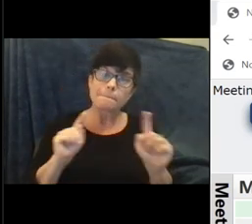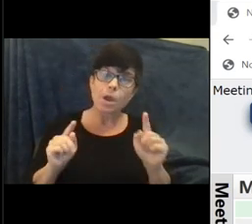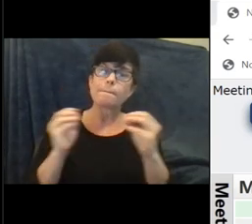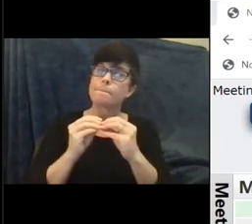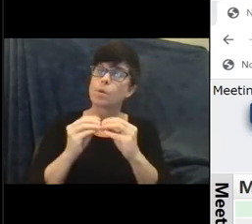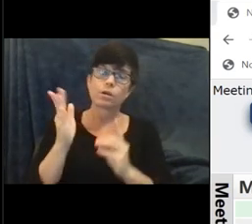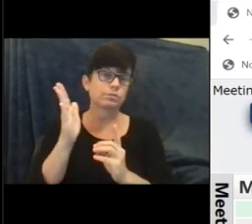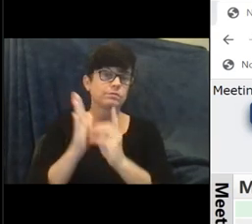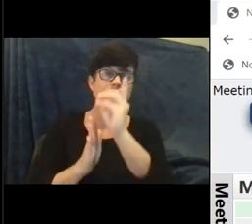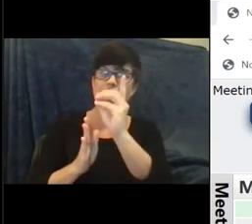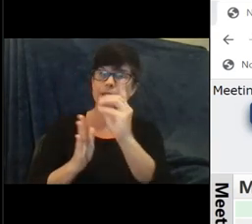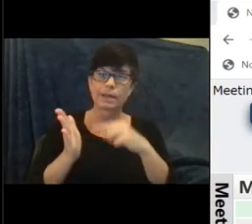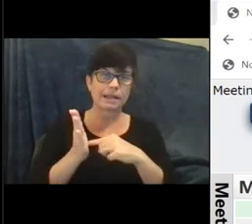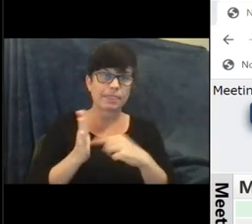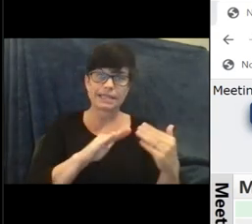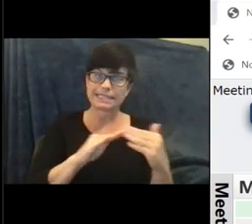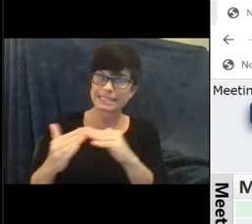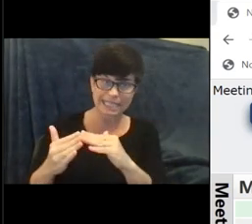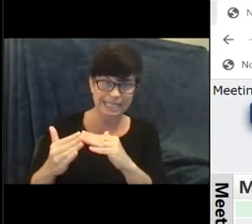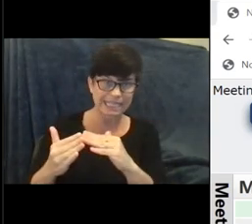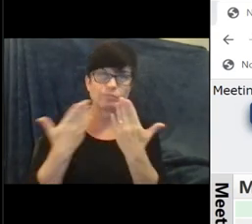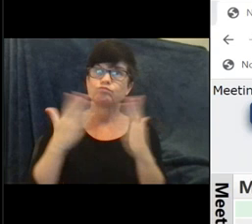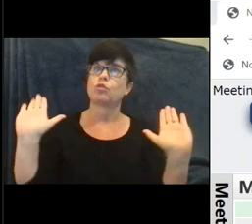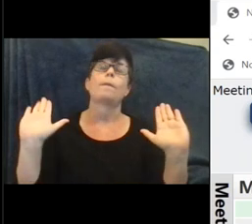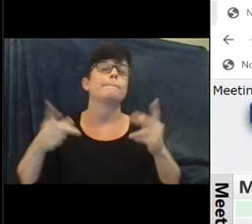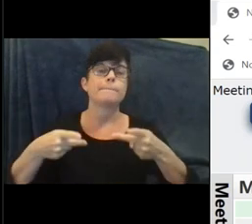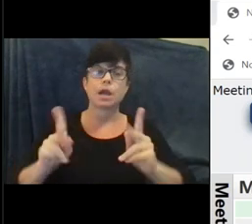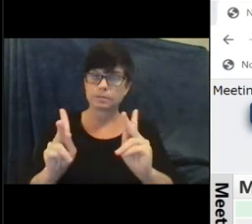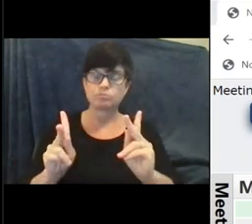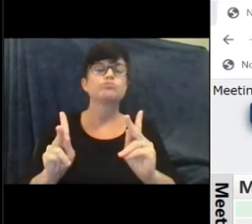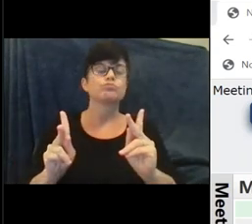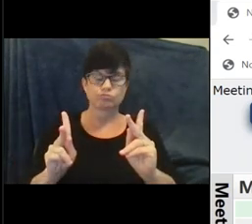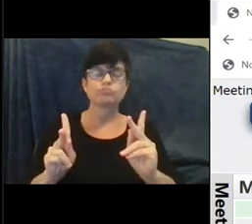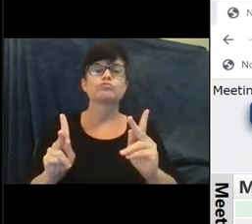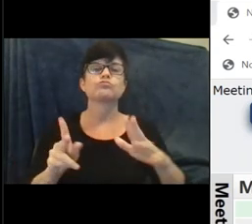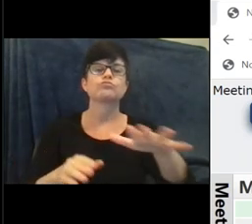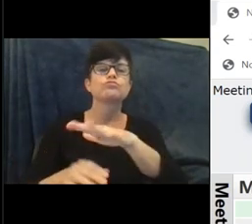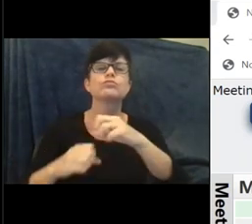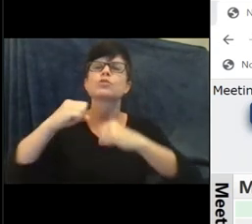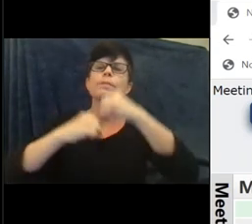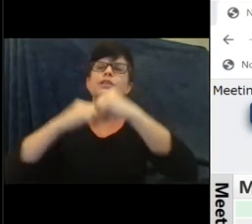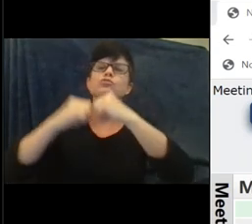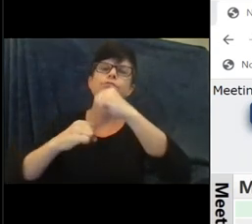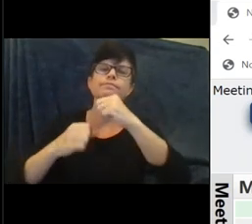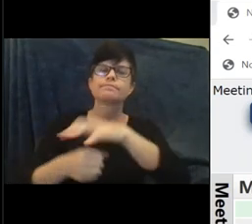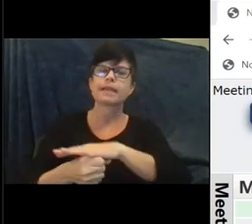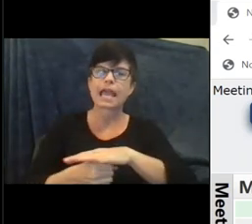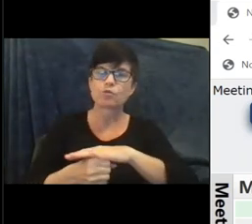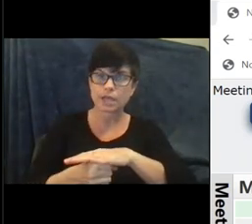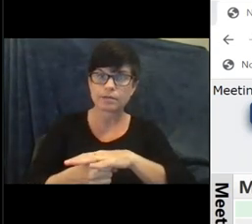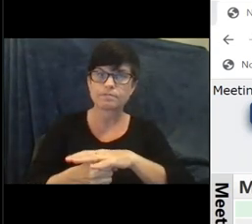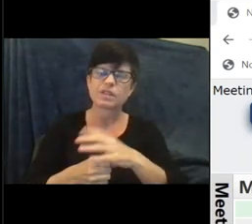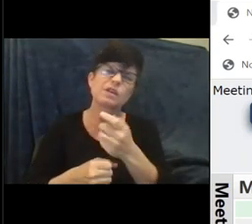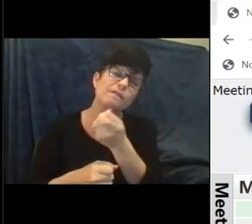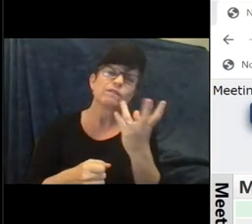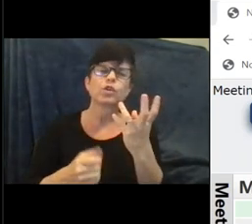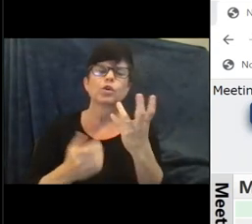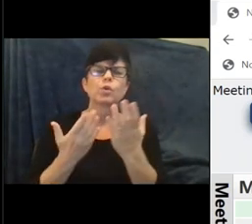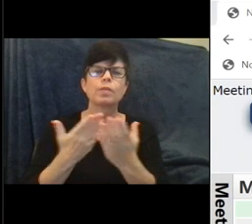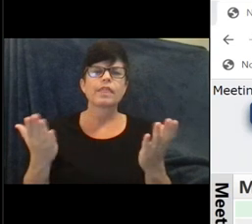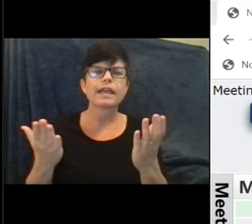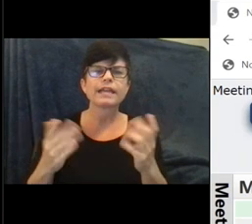city, or at least opens up that possibility in commercial and industrial areas. So I wanted to make sure you all were aware. There are a few provisions that are specific